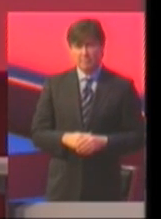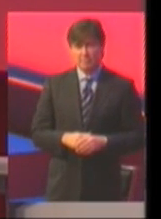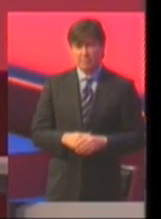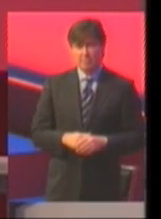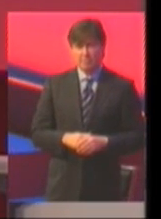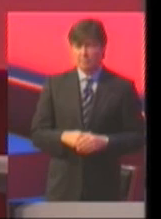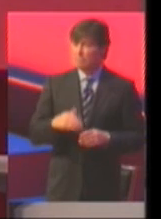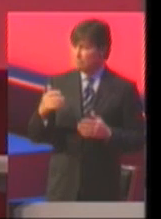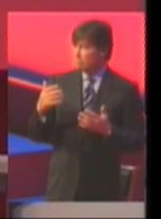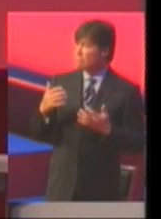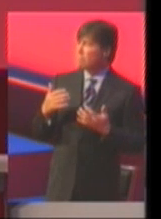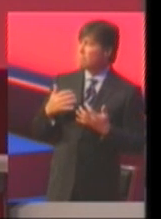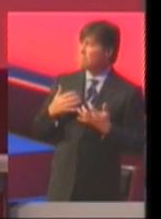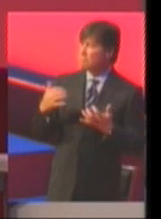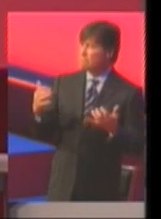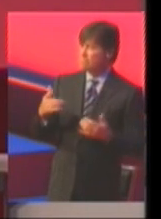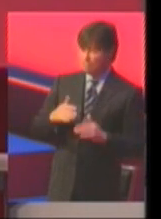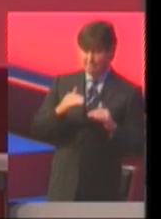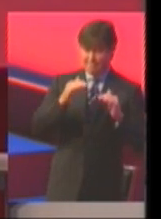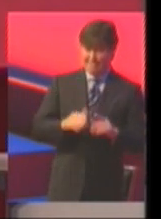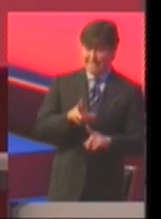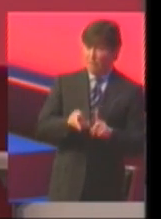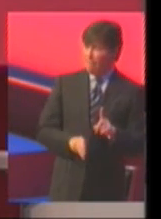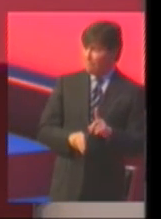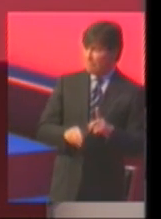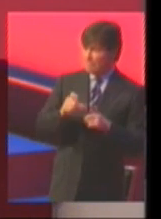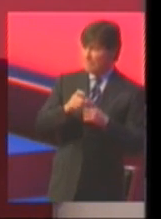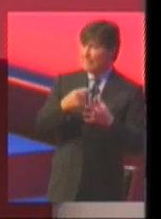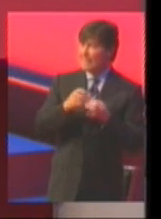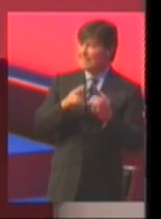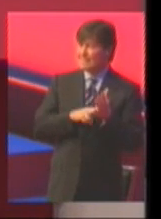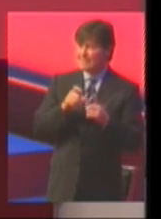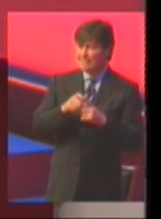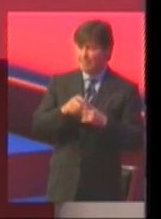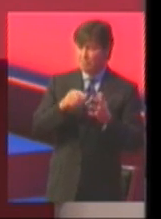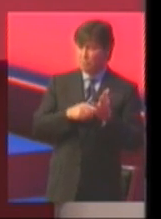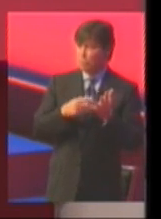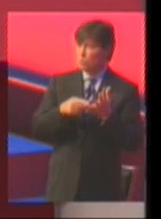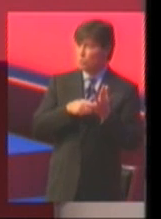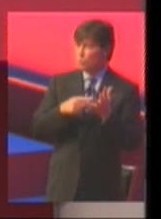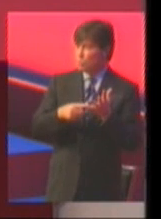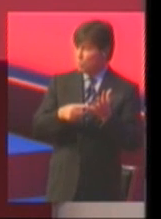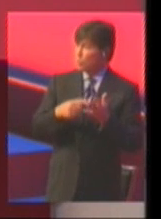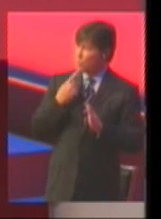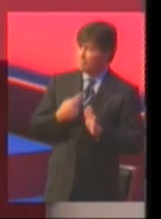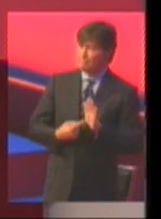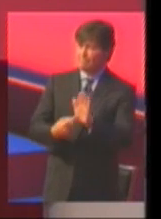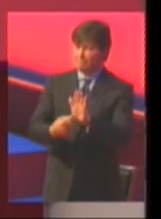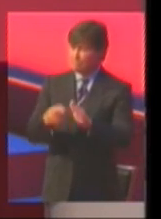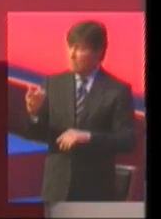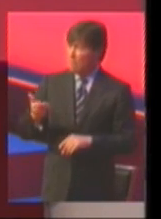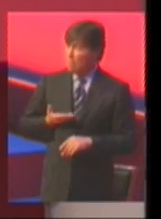Conference, it was the great South African Archbishop, Desmond Tutu, who once wrote, "A promise made to the